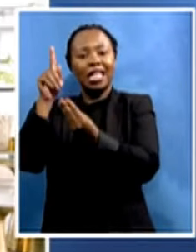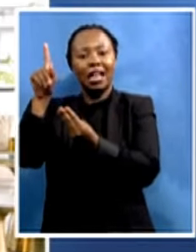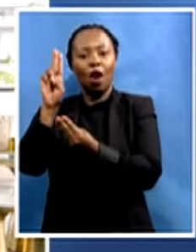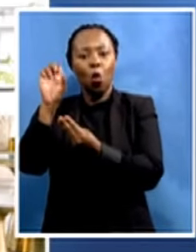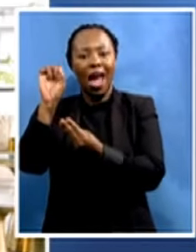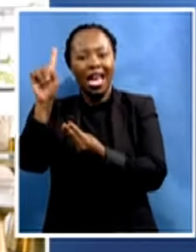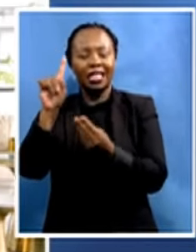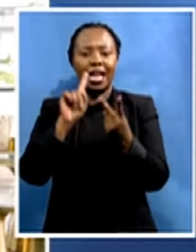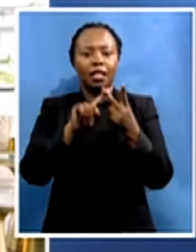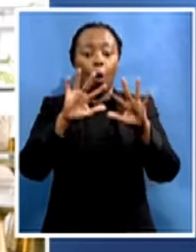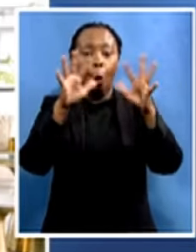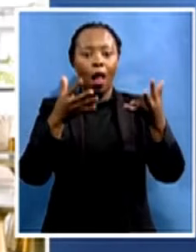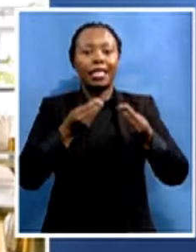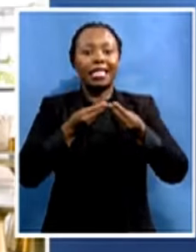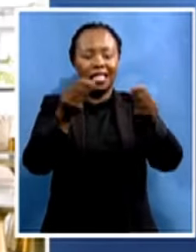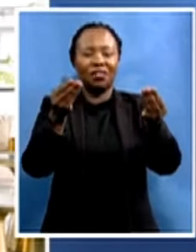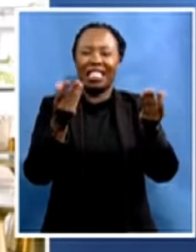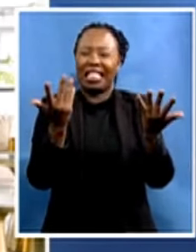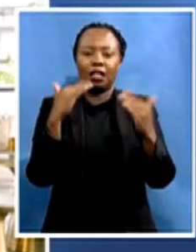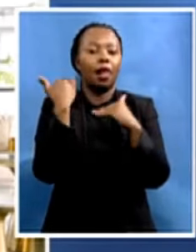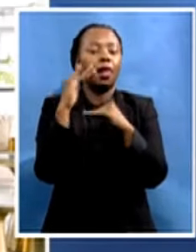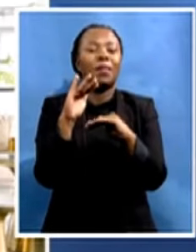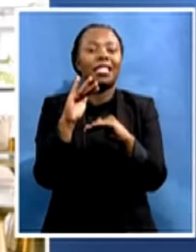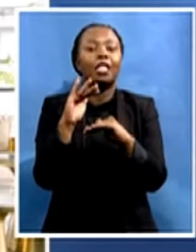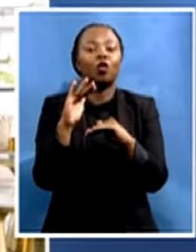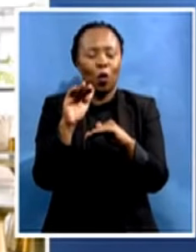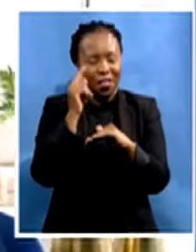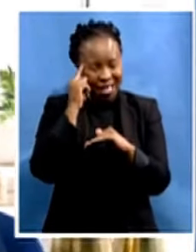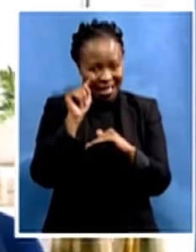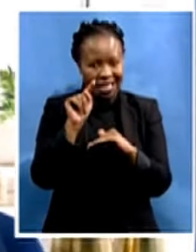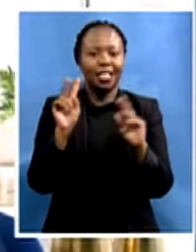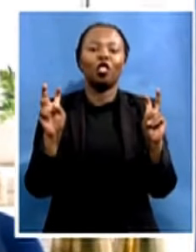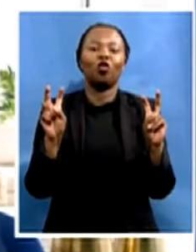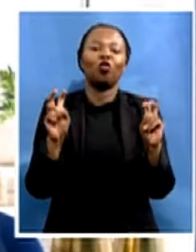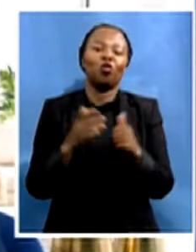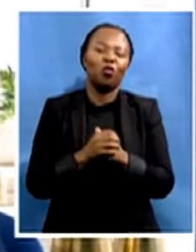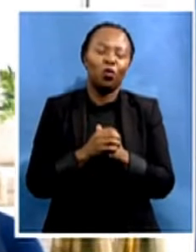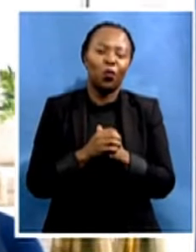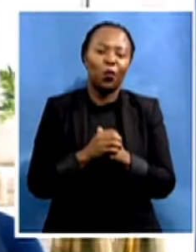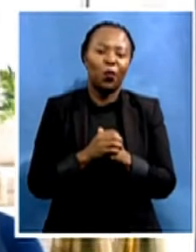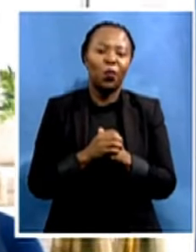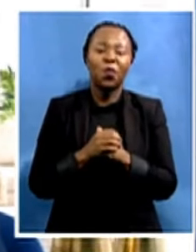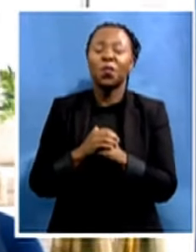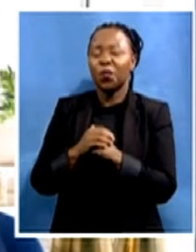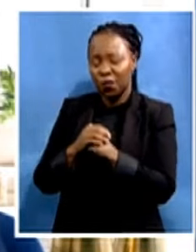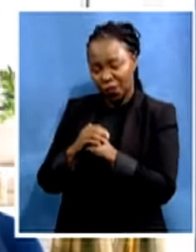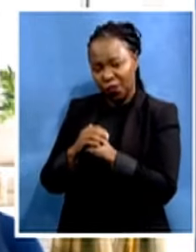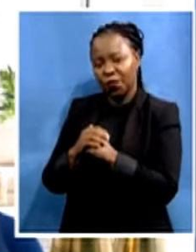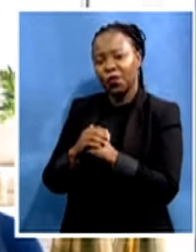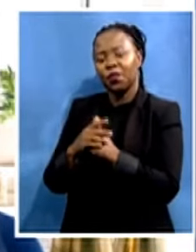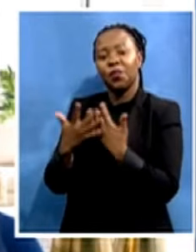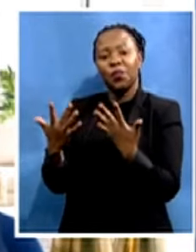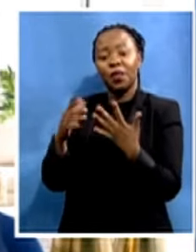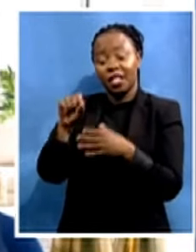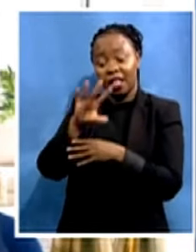limited. So I think that is the issue more than anything else. So when South Africans are trying to make a decision about whether to